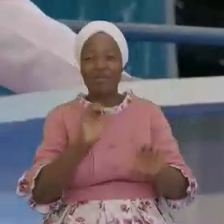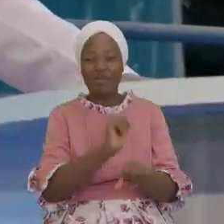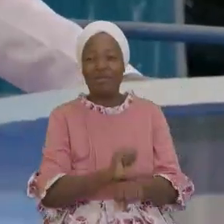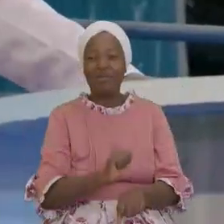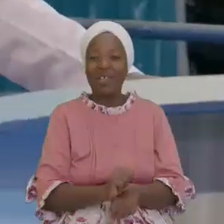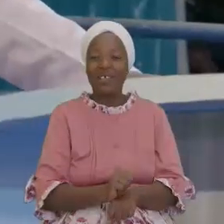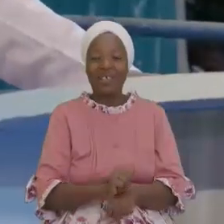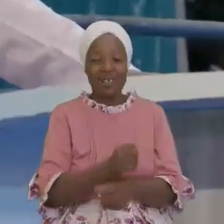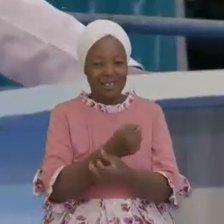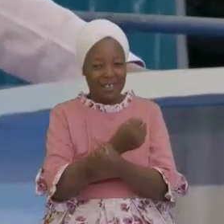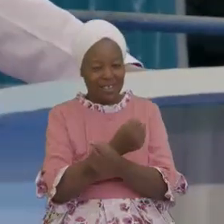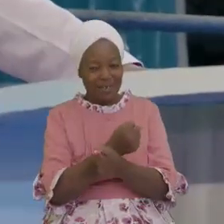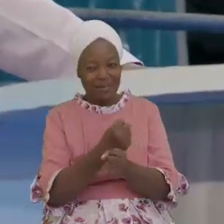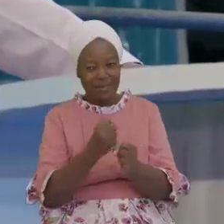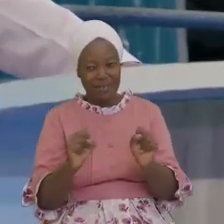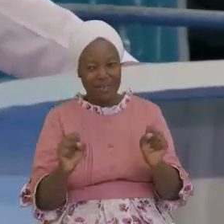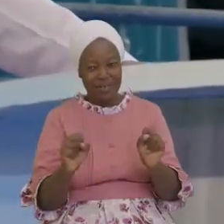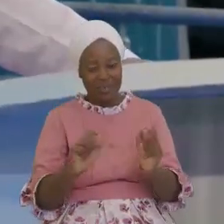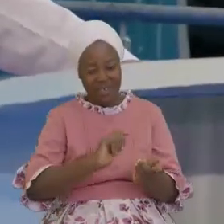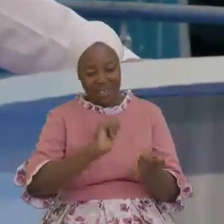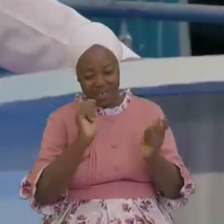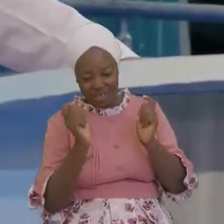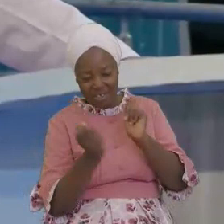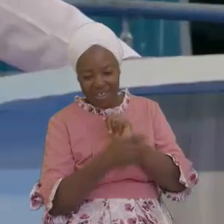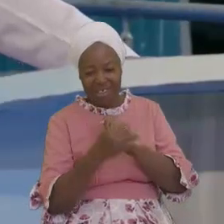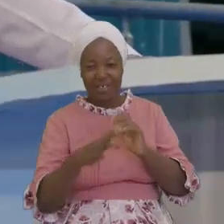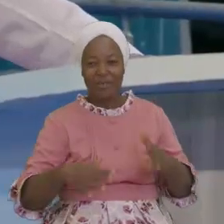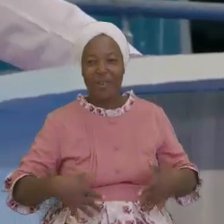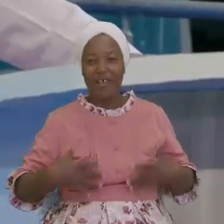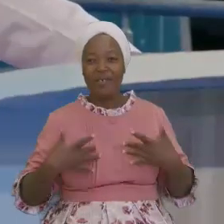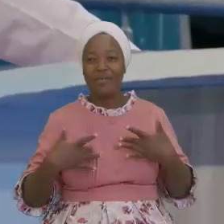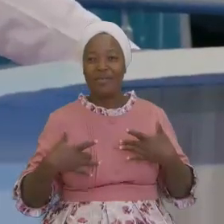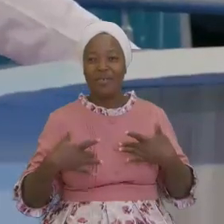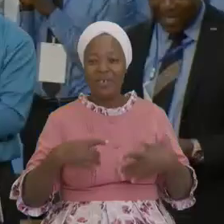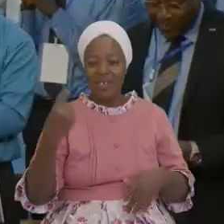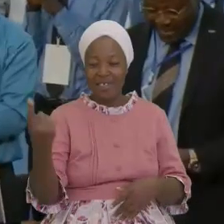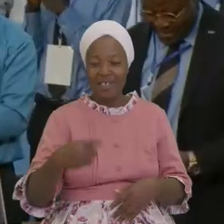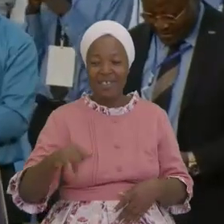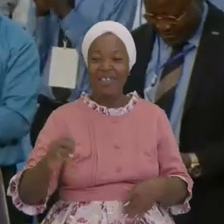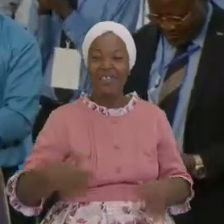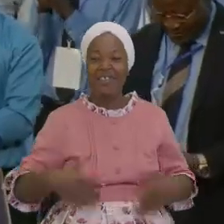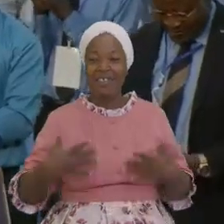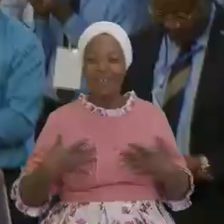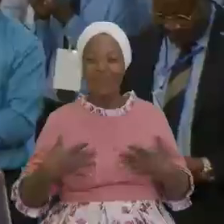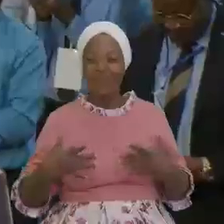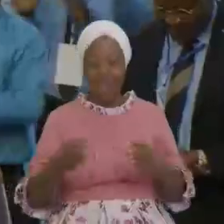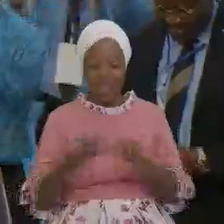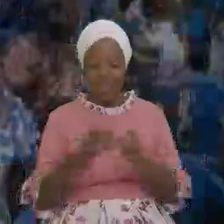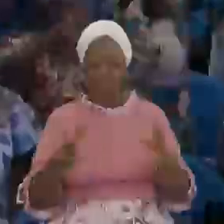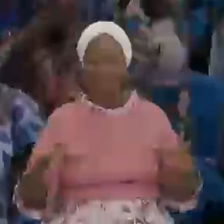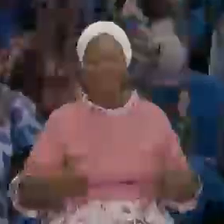salvation, change of life, eternal life, abundant